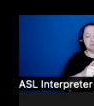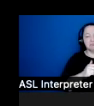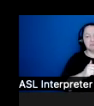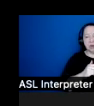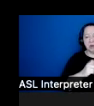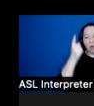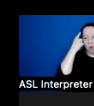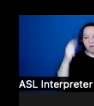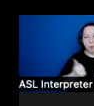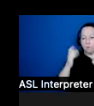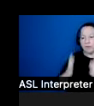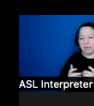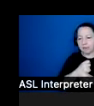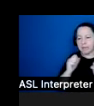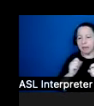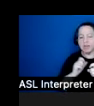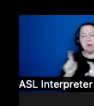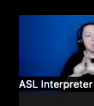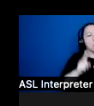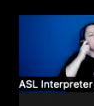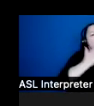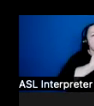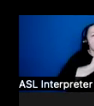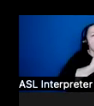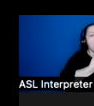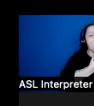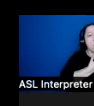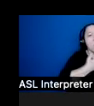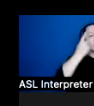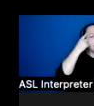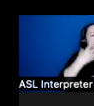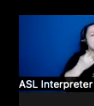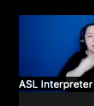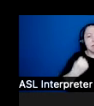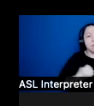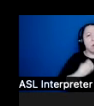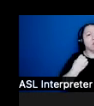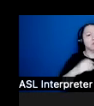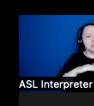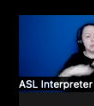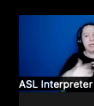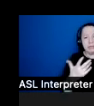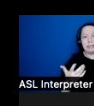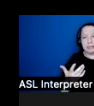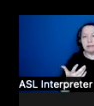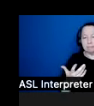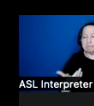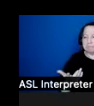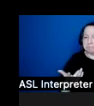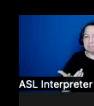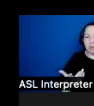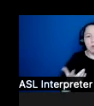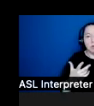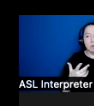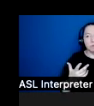for victim safety, but also for our own mental and emotional stability. You can't